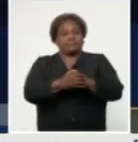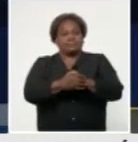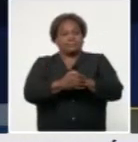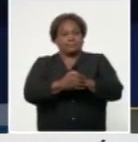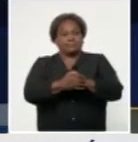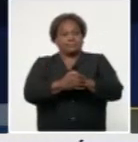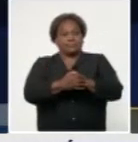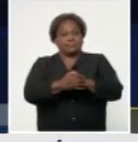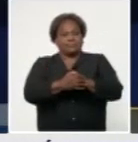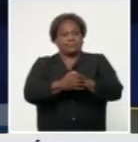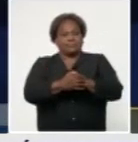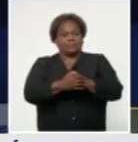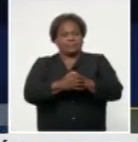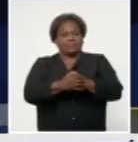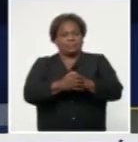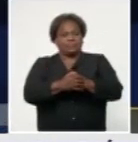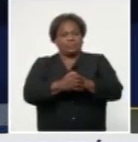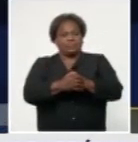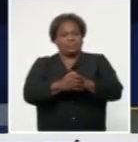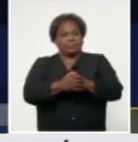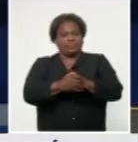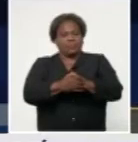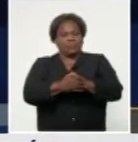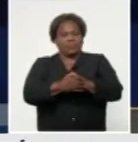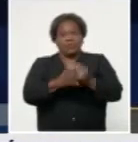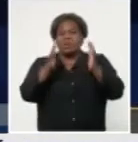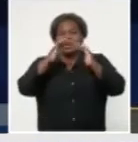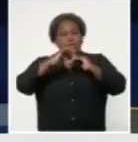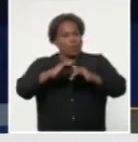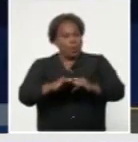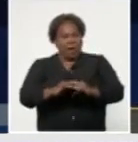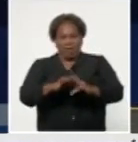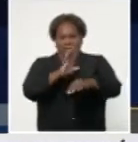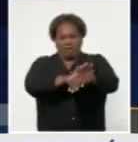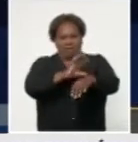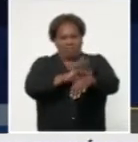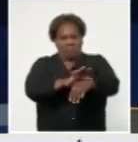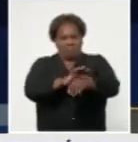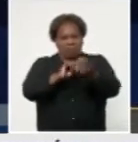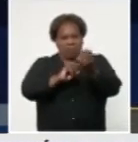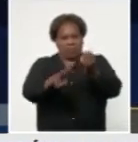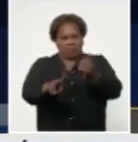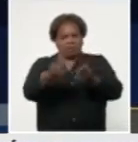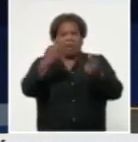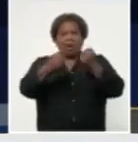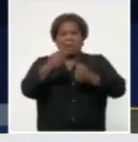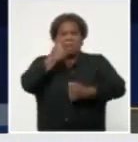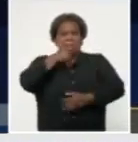In Cuba, with the 2,380 patients diagnosed with the disease,